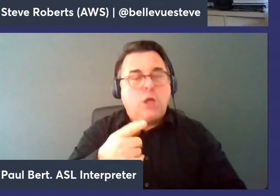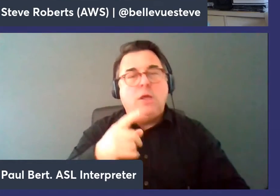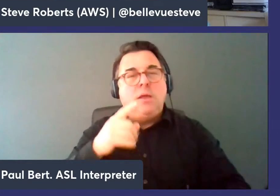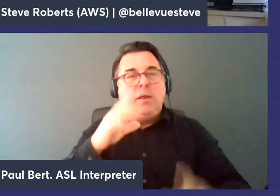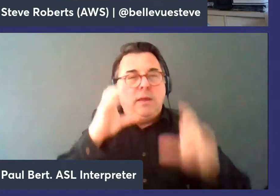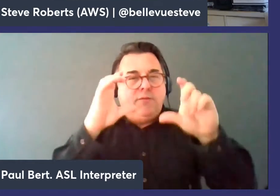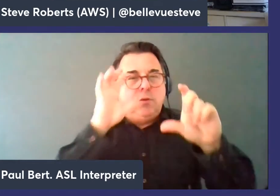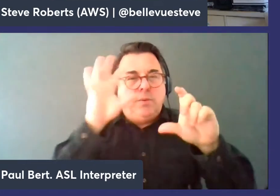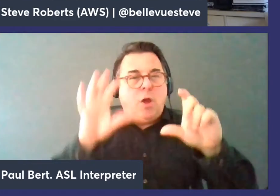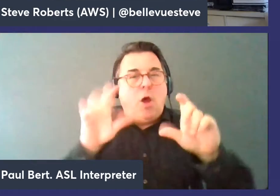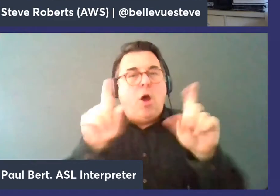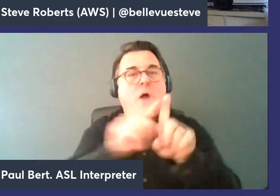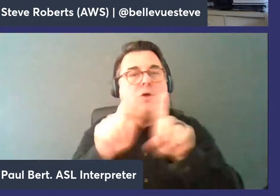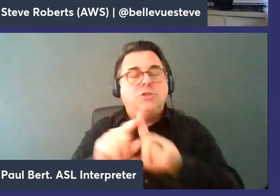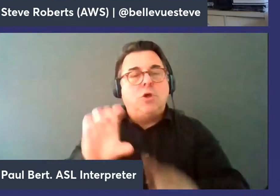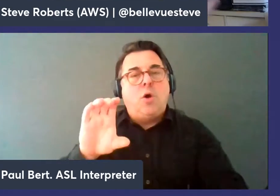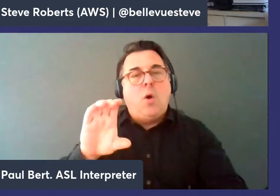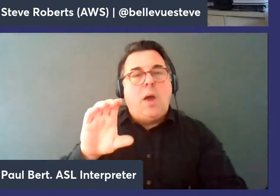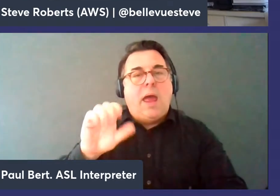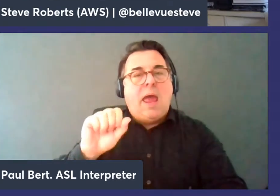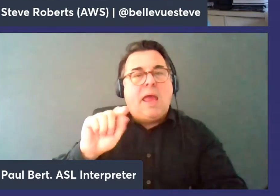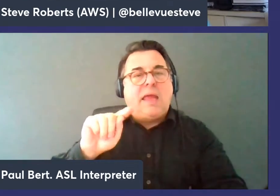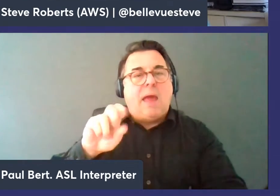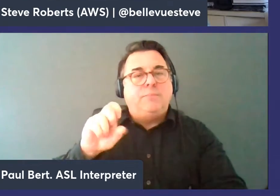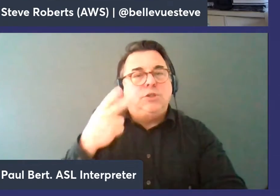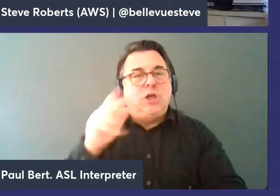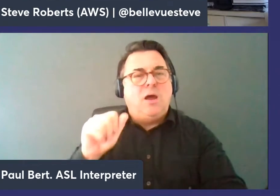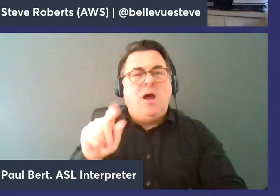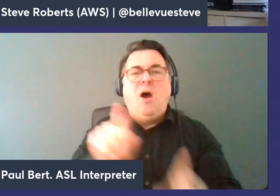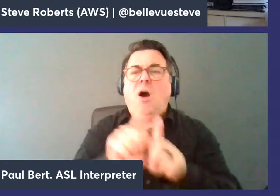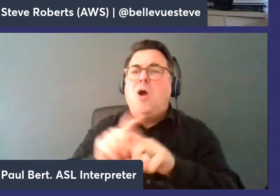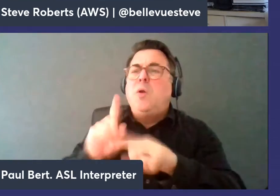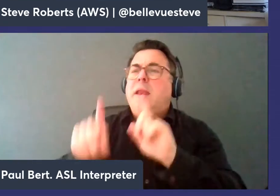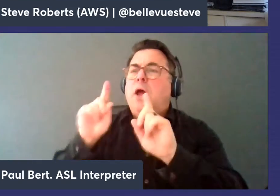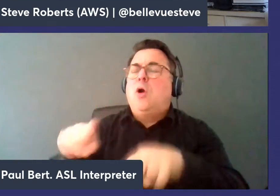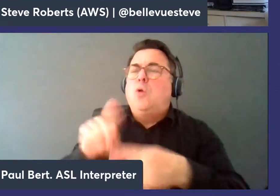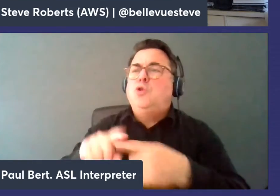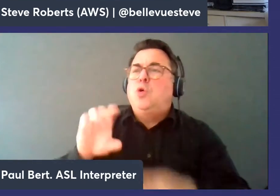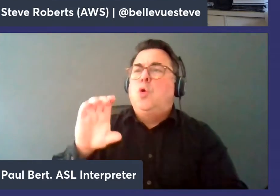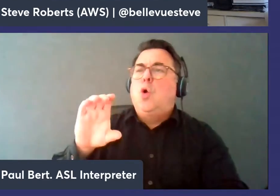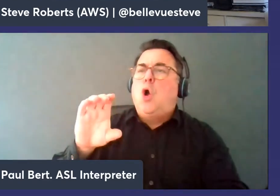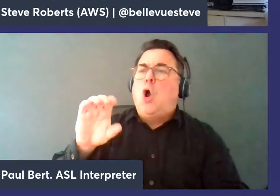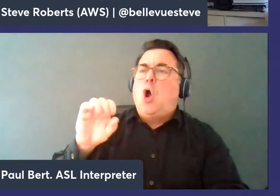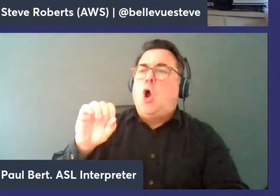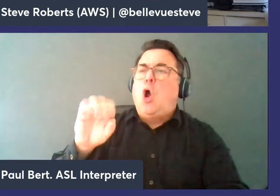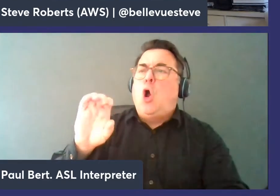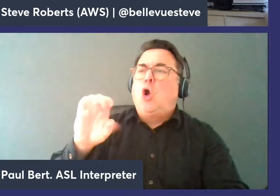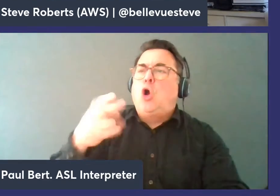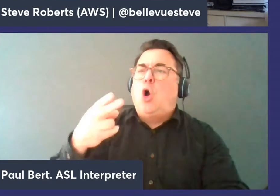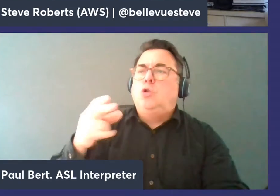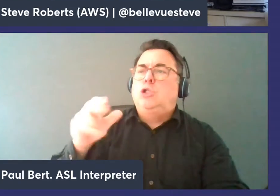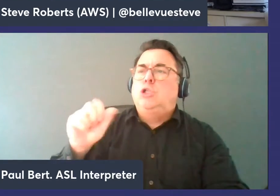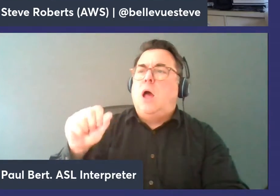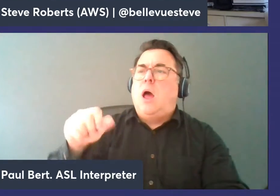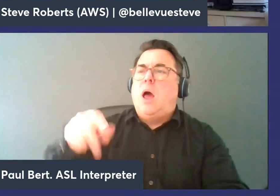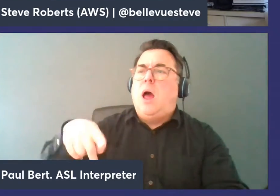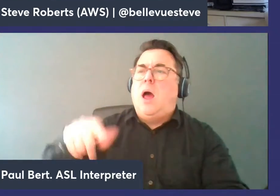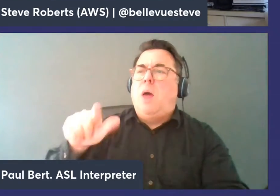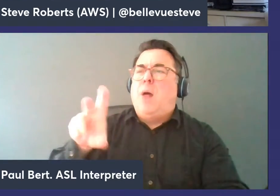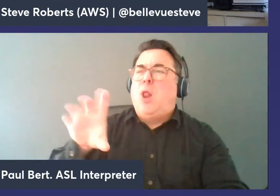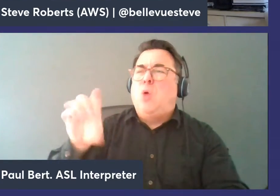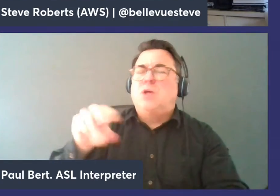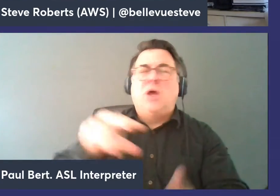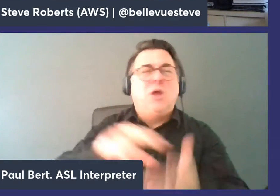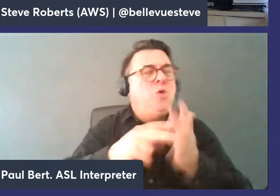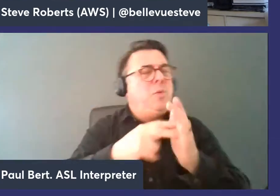can't go to Coachapalooza, Steve. there is that. Yeah. I'm combining them, right? I know. You're doing You very see